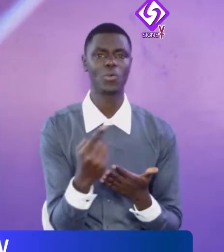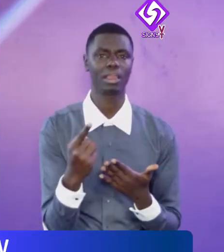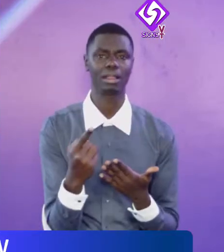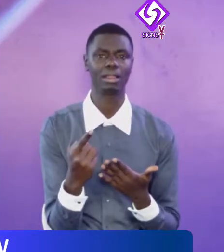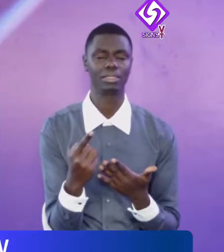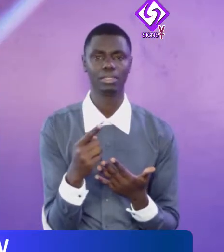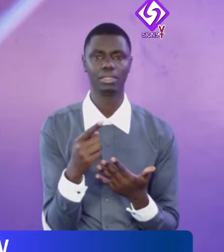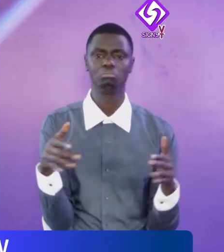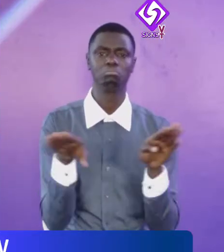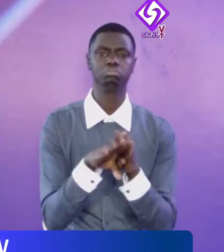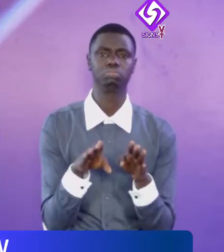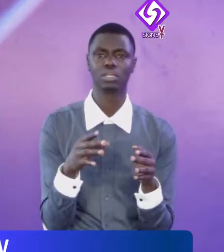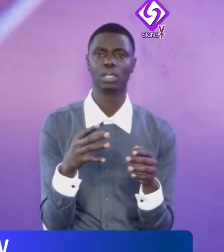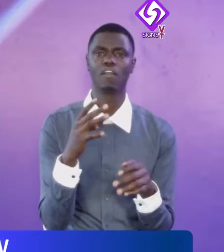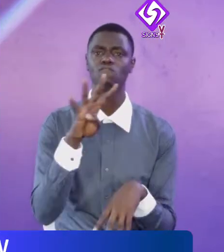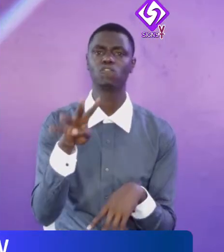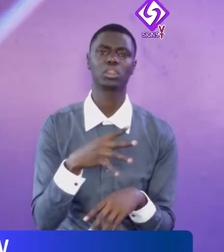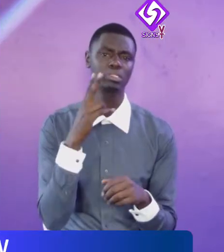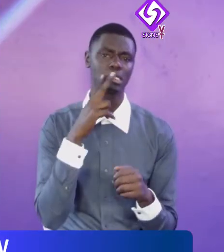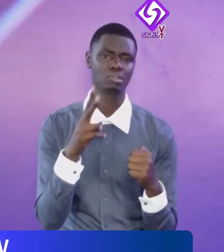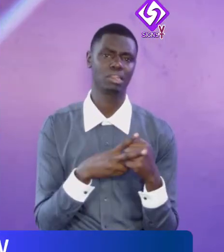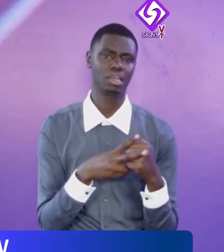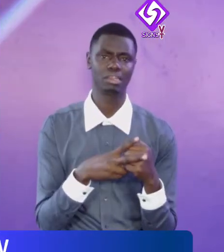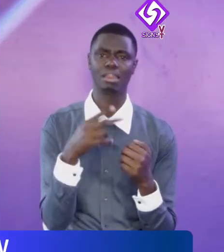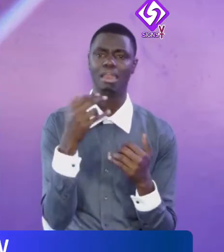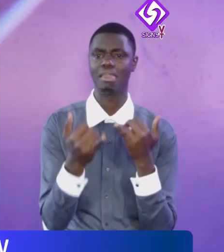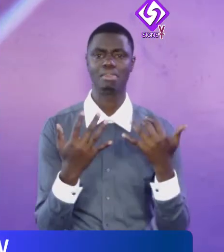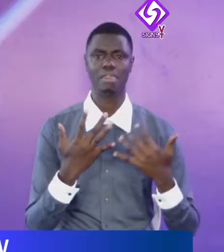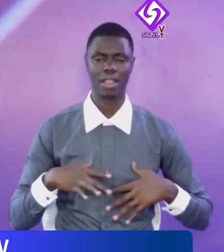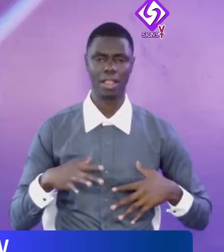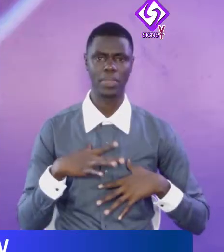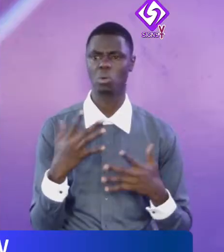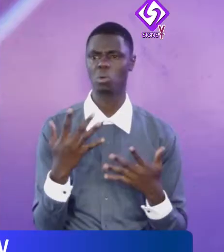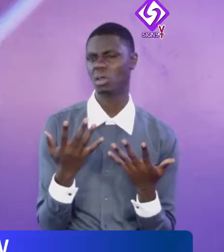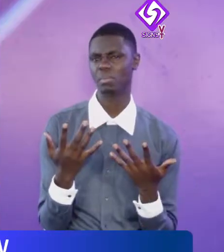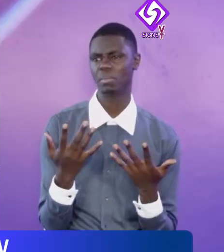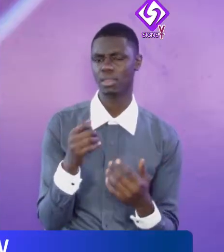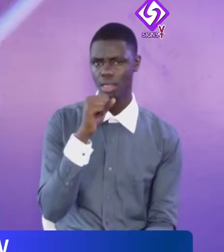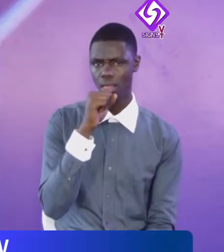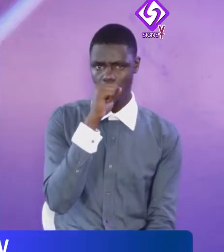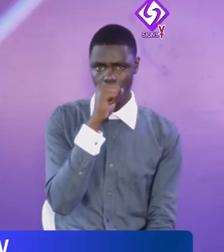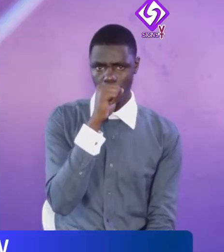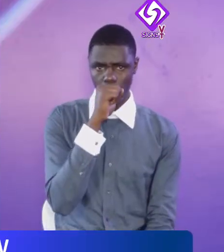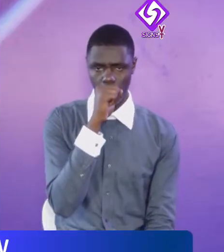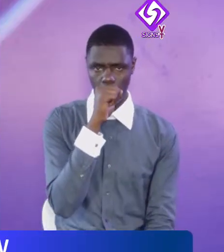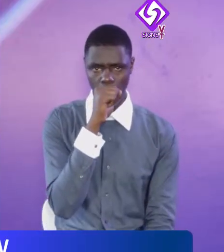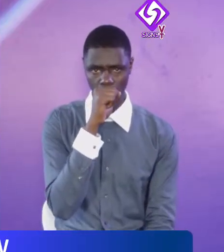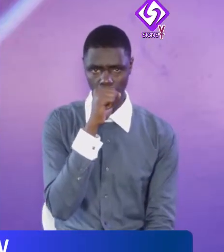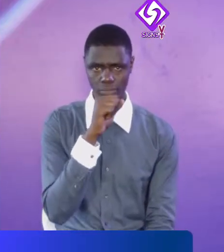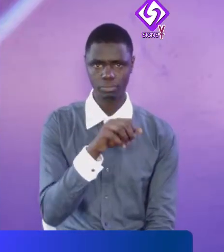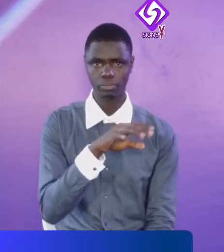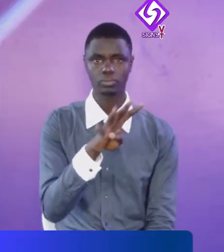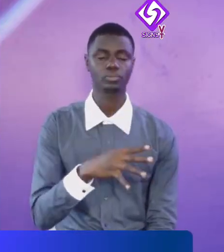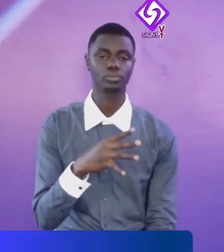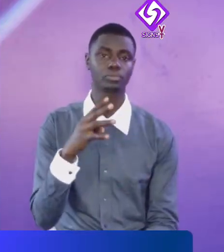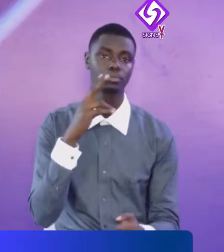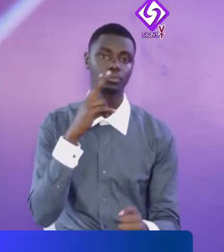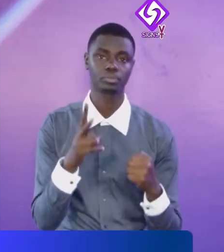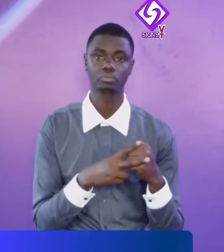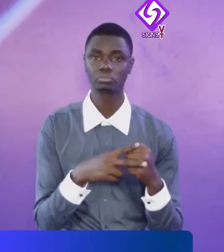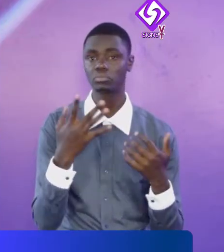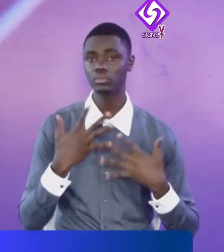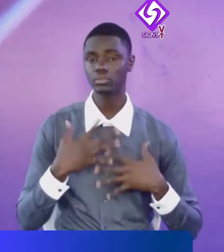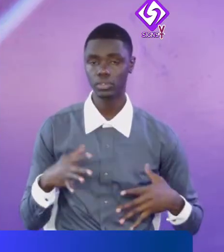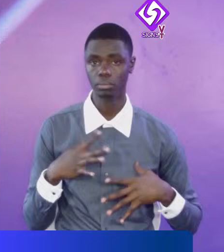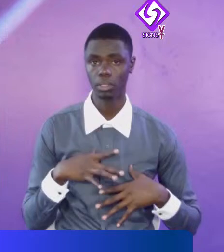elapsing, only 4,700 young people, or let me not even say young people, 4,700 persons